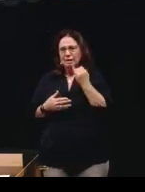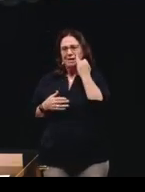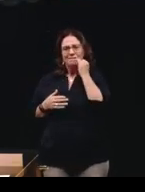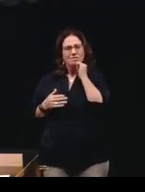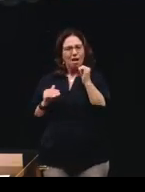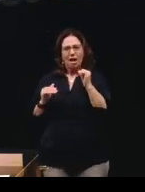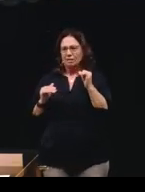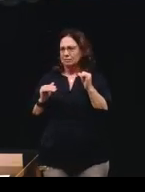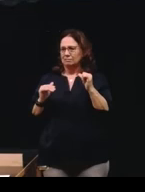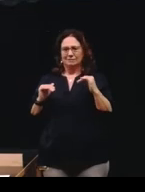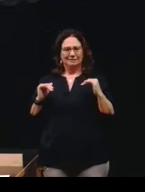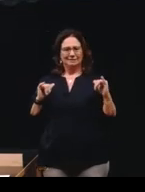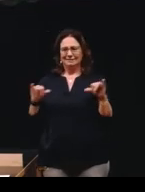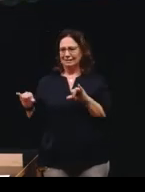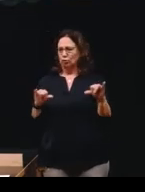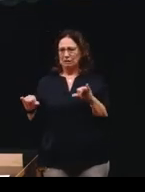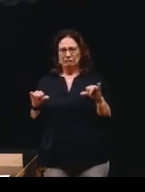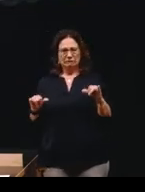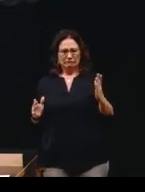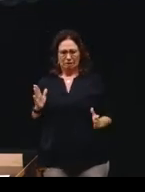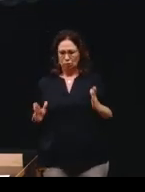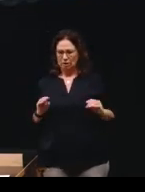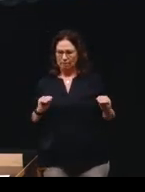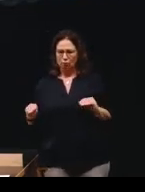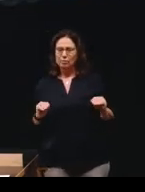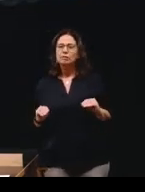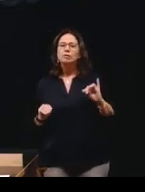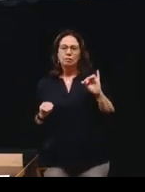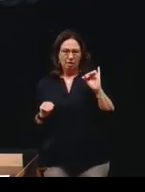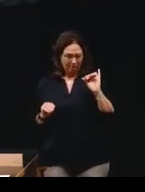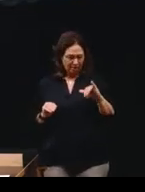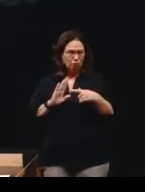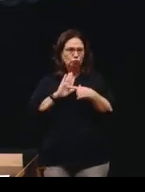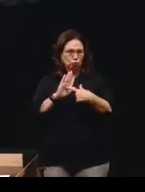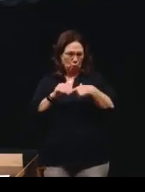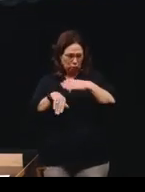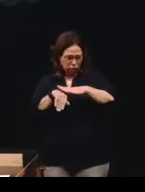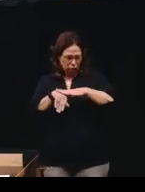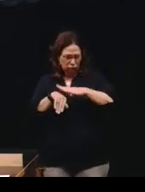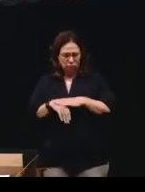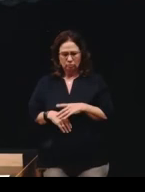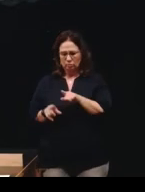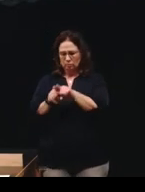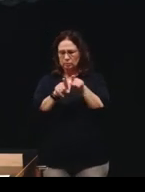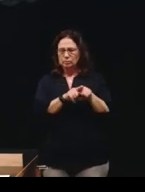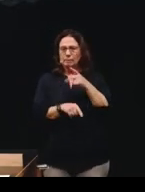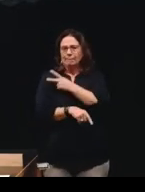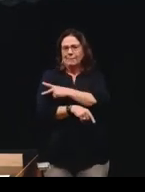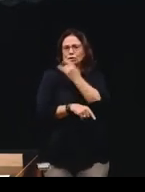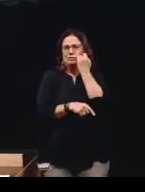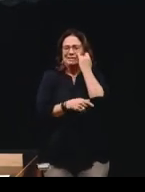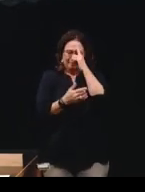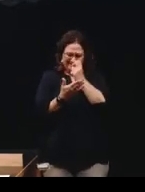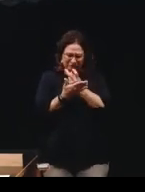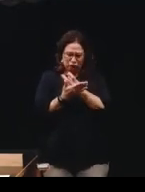side-to-side movements as the major element of their seizures. You'll hear about patients who are in and out of